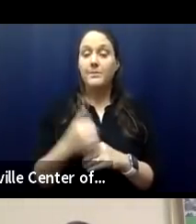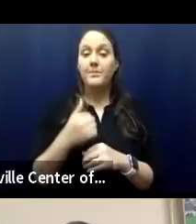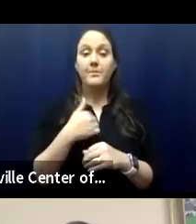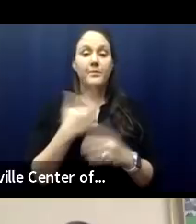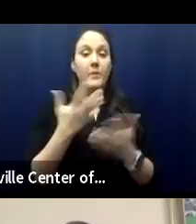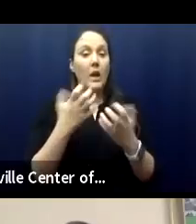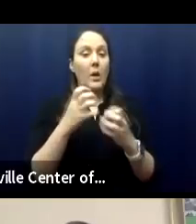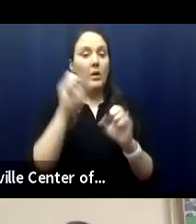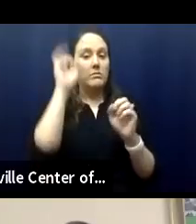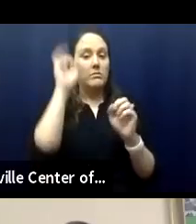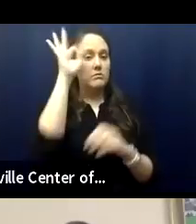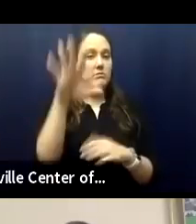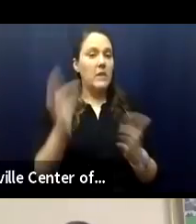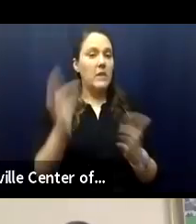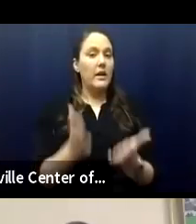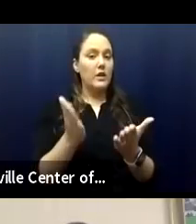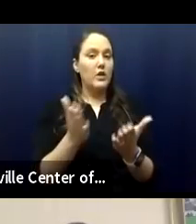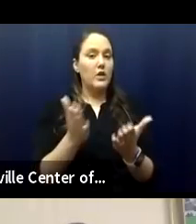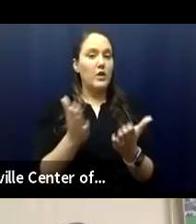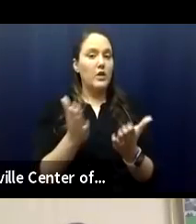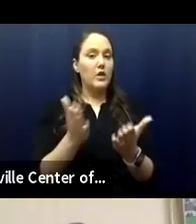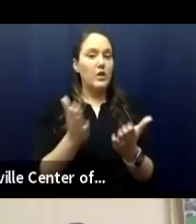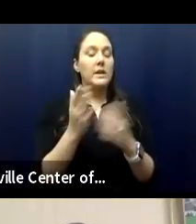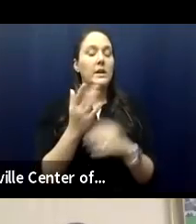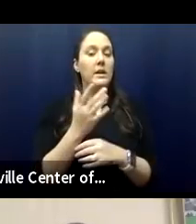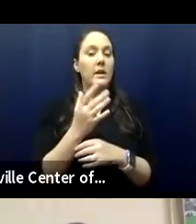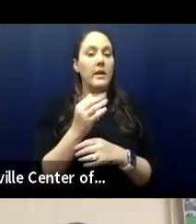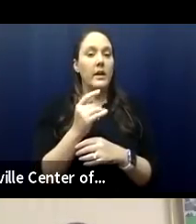of encouragement in that we